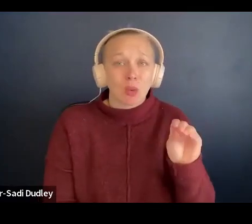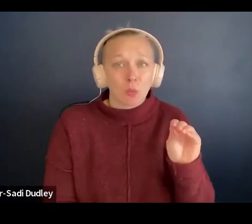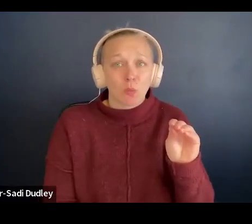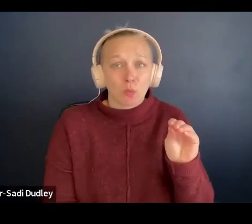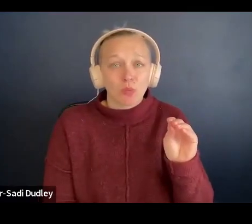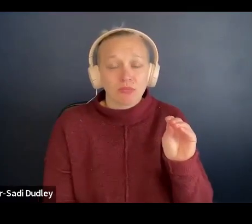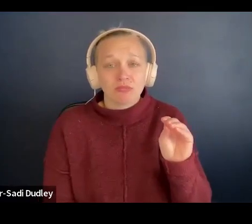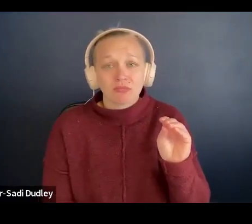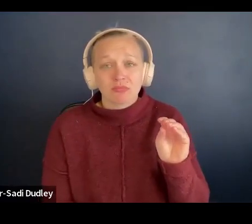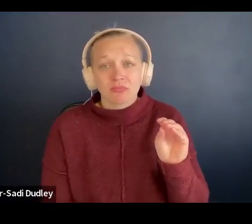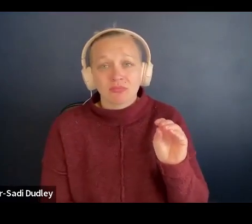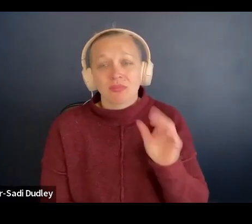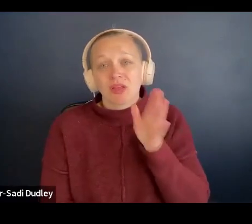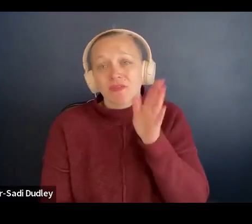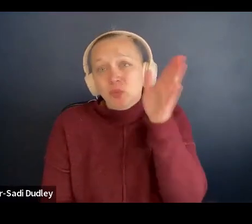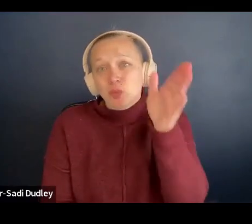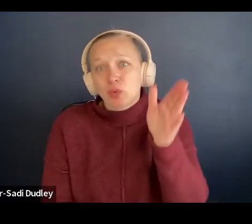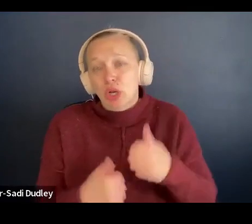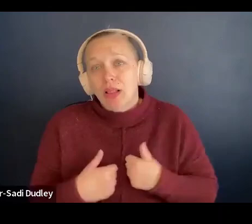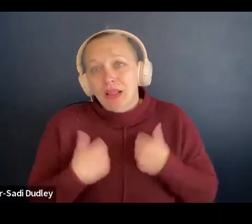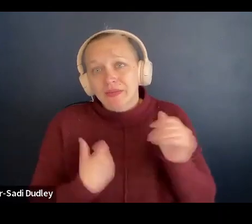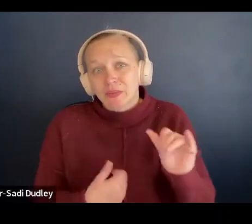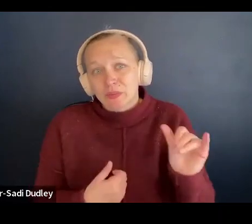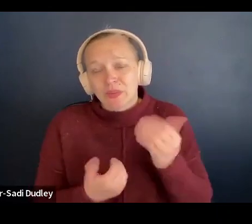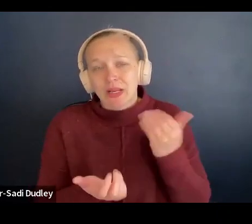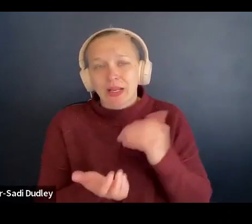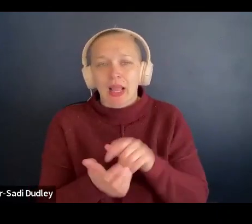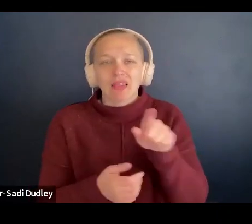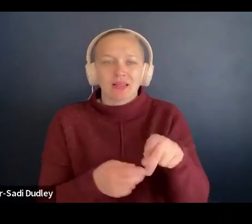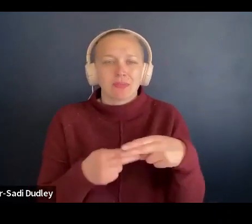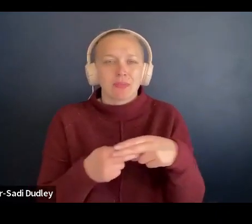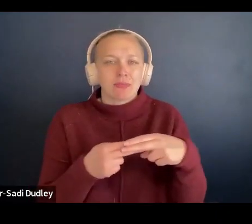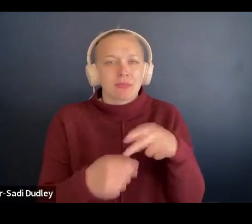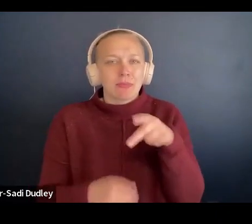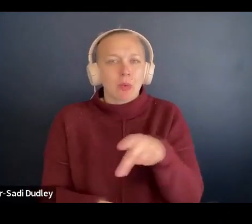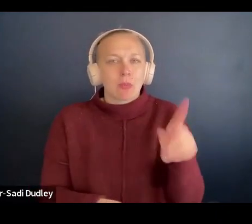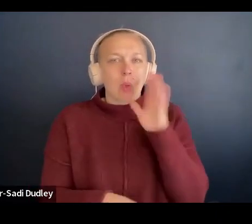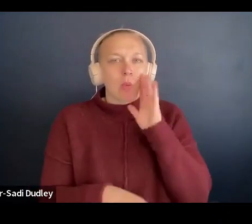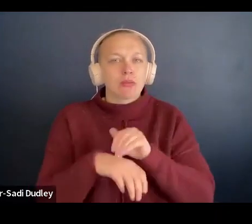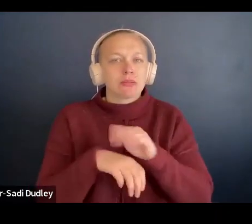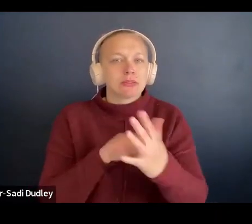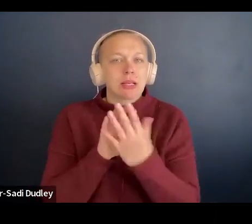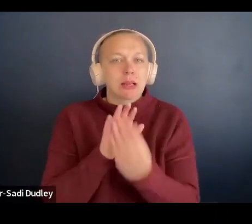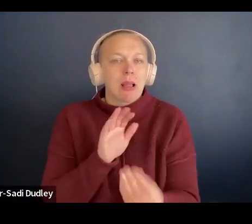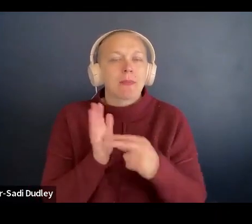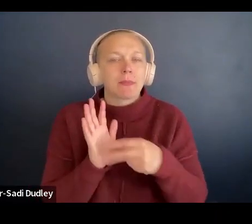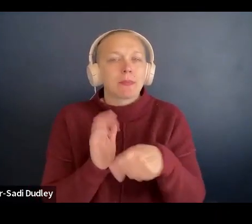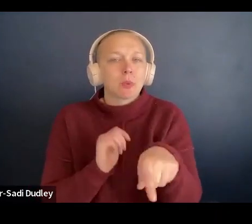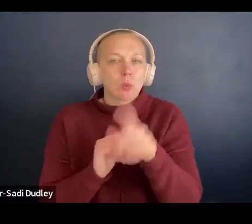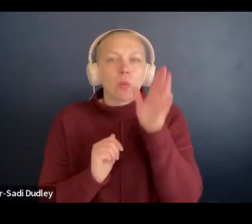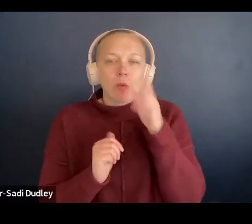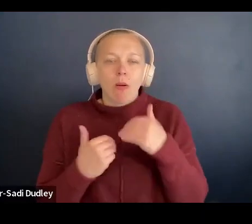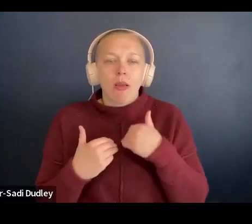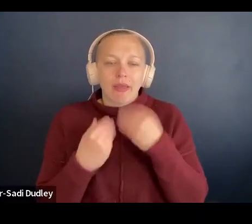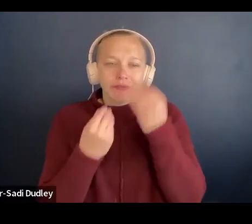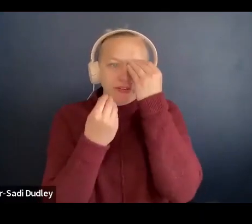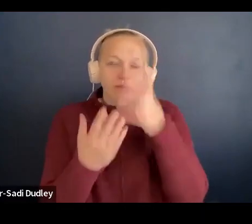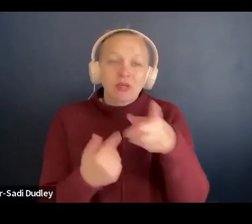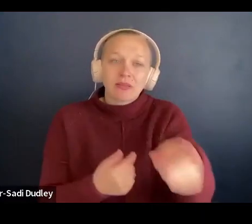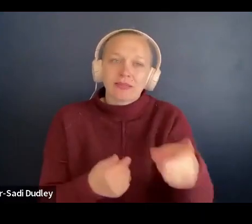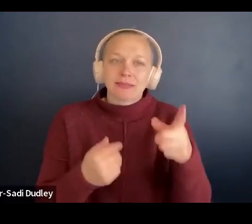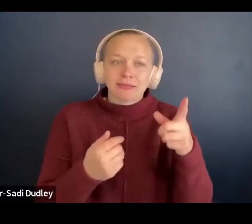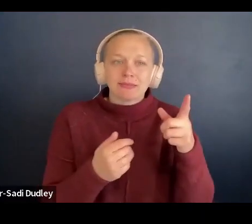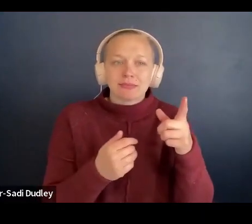next slide, and you'll get a copy of this PowerPoint as well after this presentation. So you'll have this contact information, but there's the